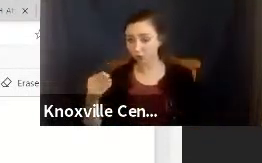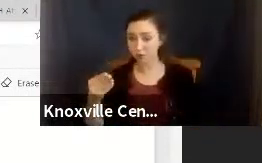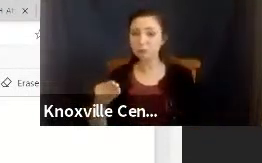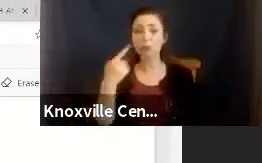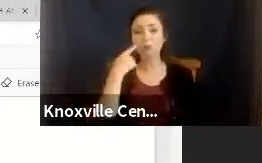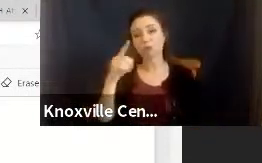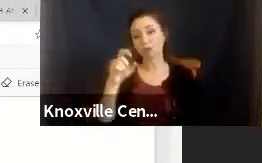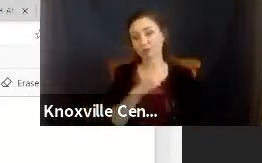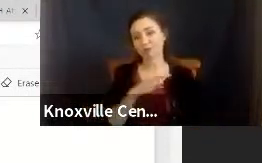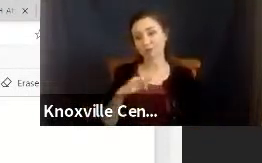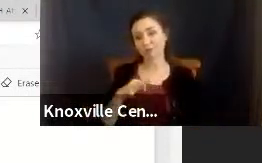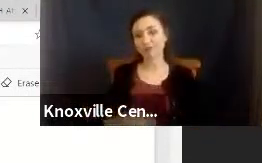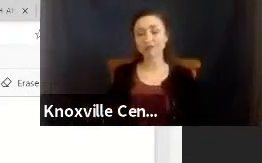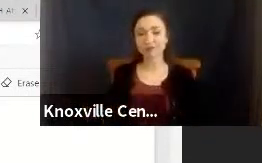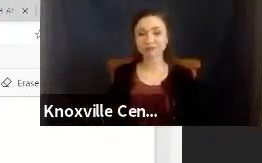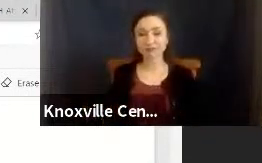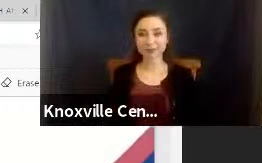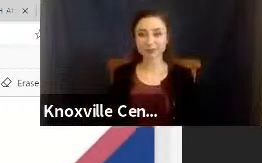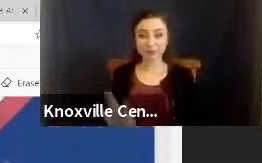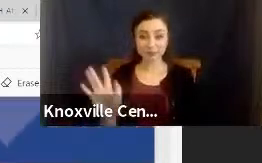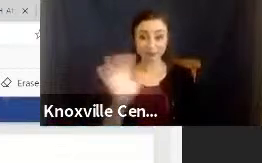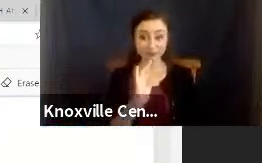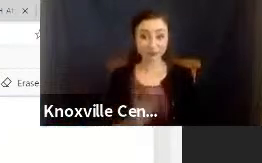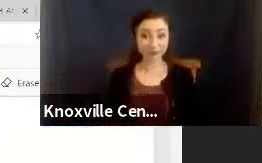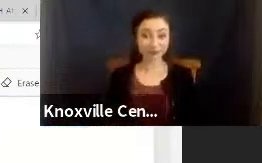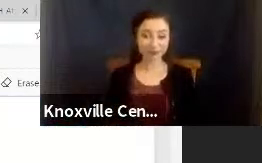is for staff. Next slide.